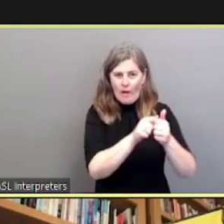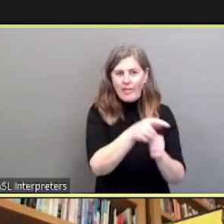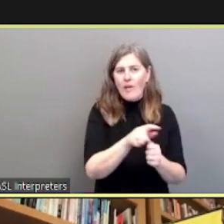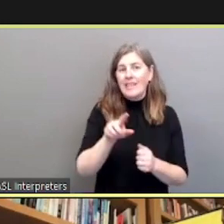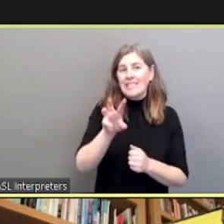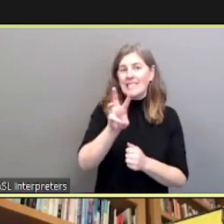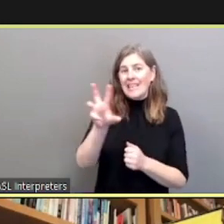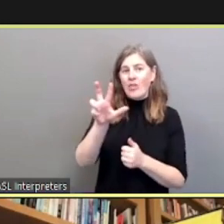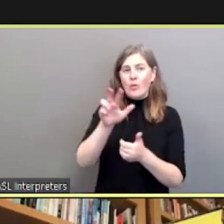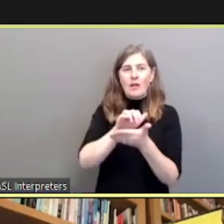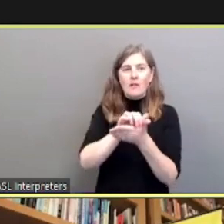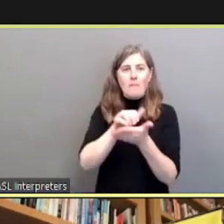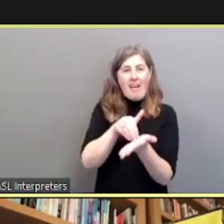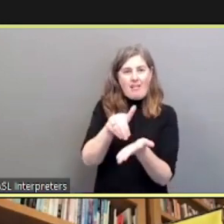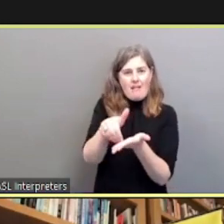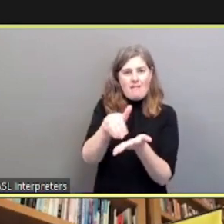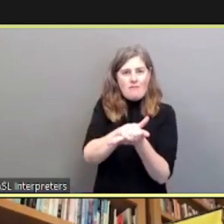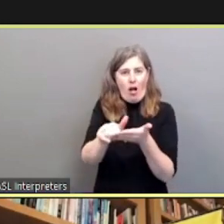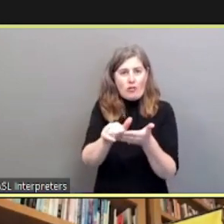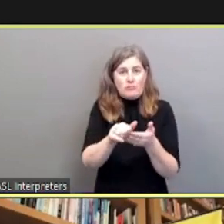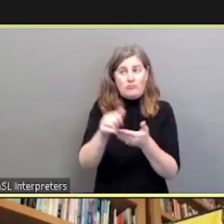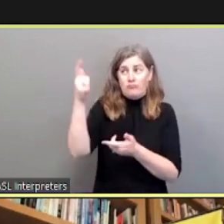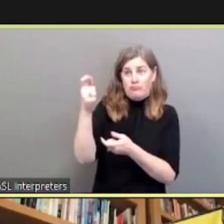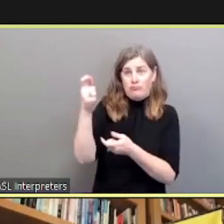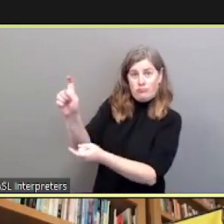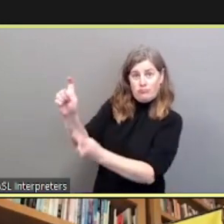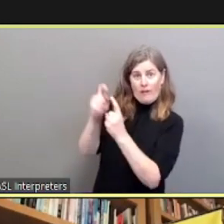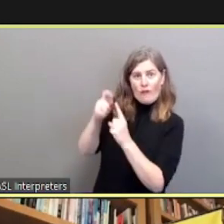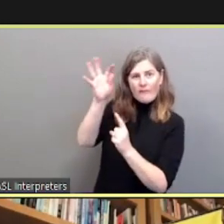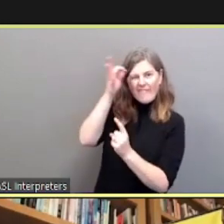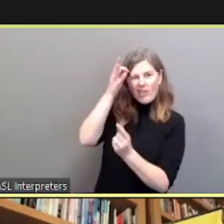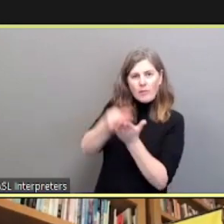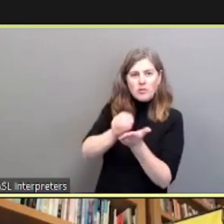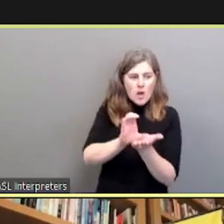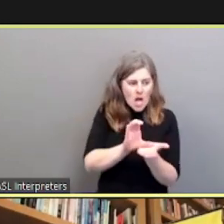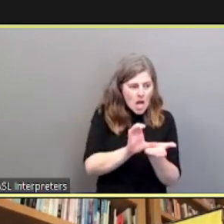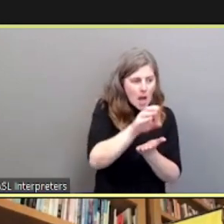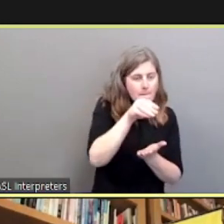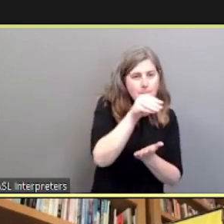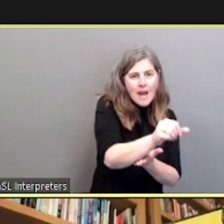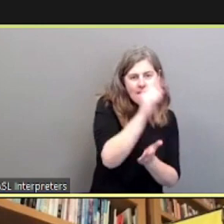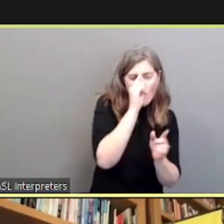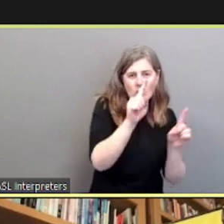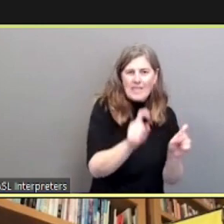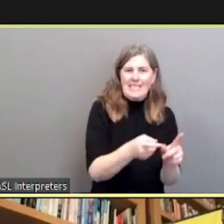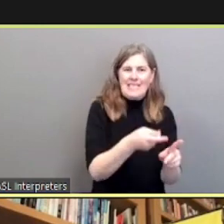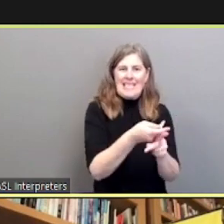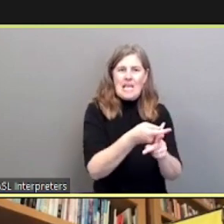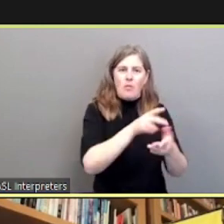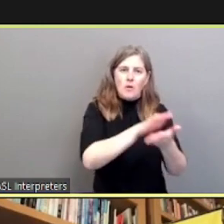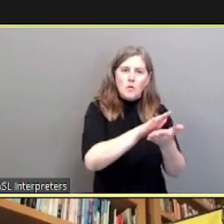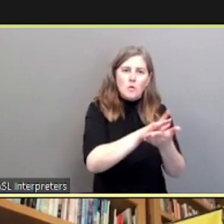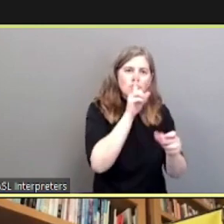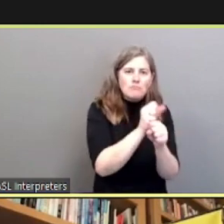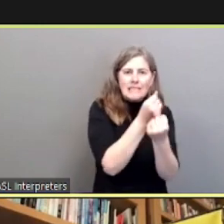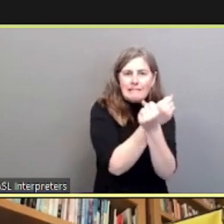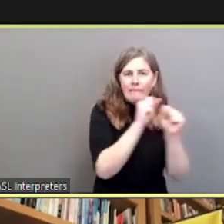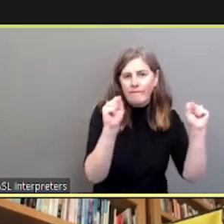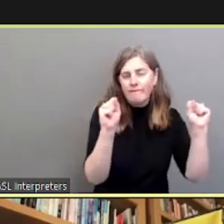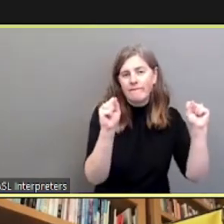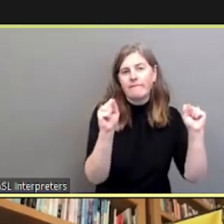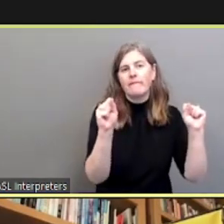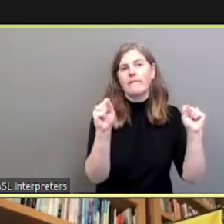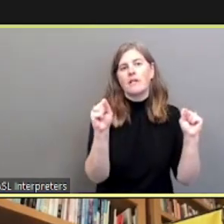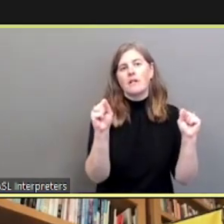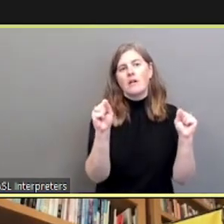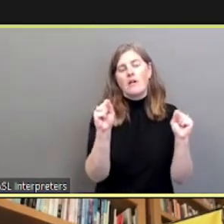million grant from the federal government to fund this testing to help keep our schools safe. So all